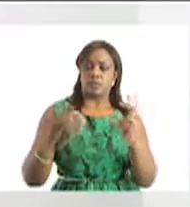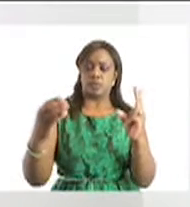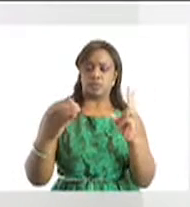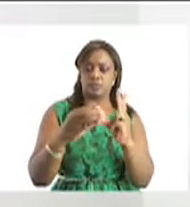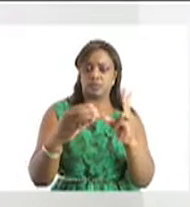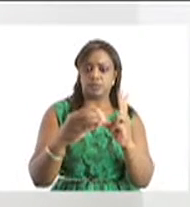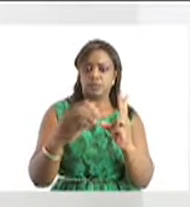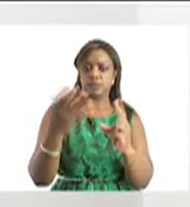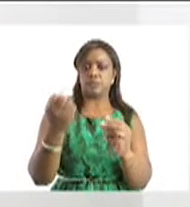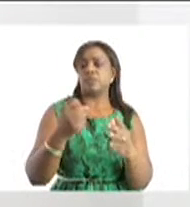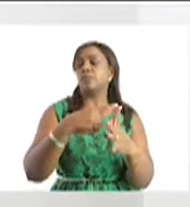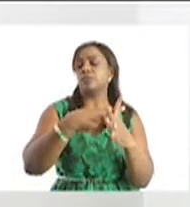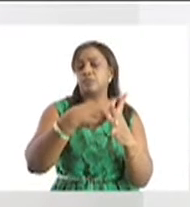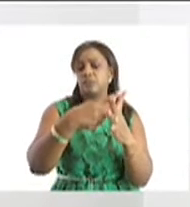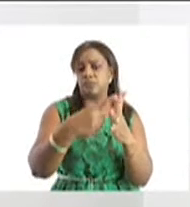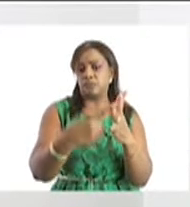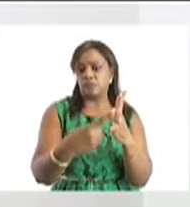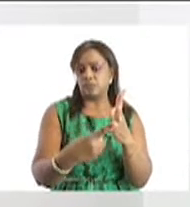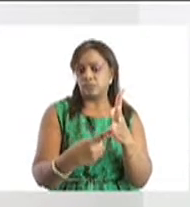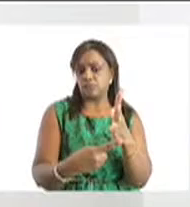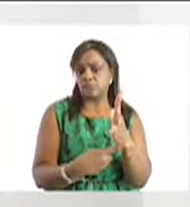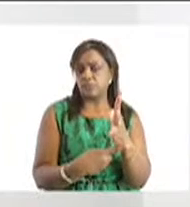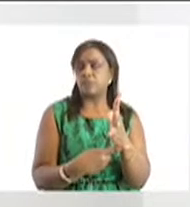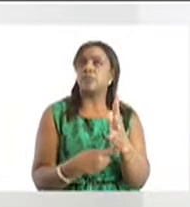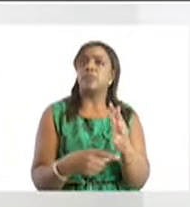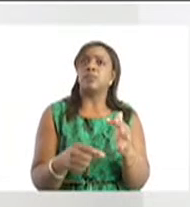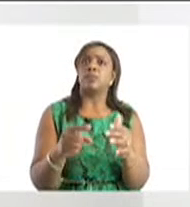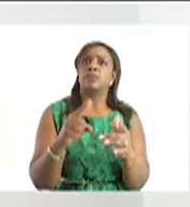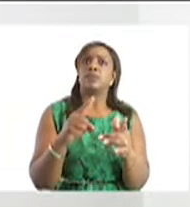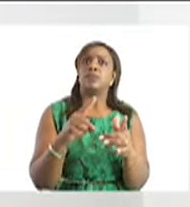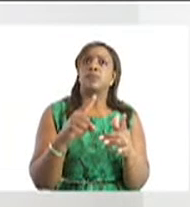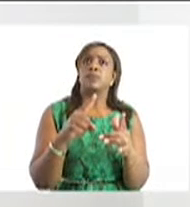We will start by,